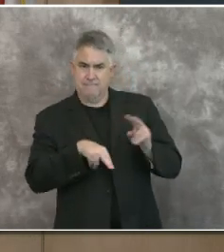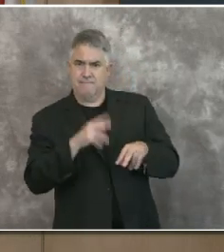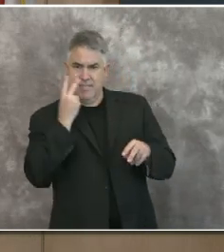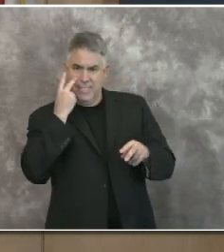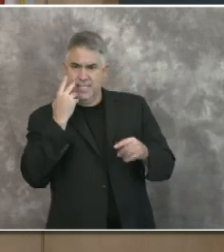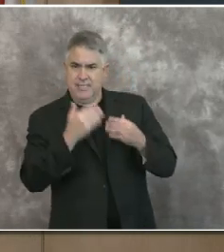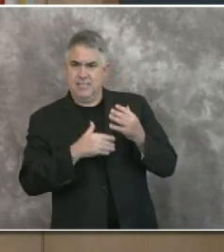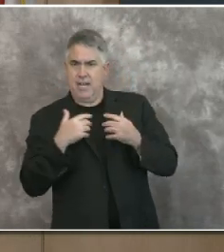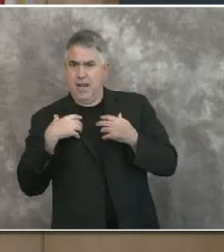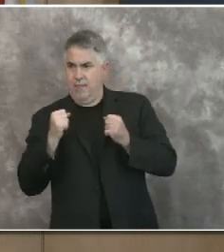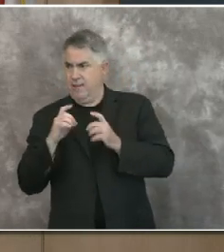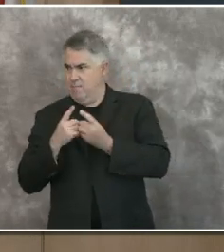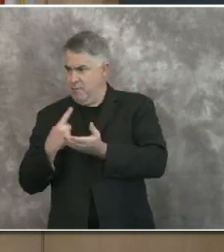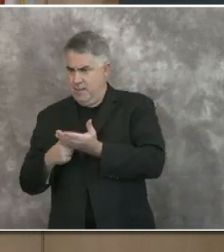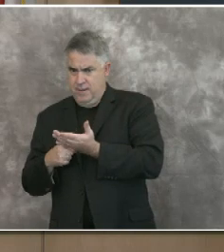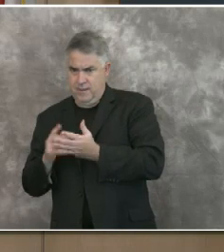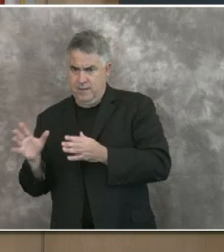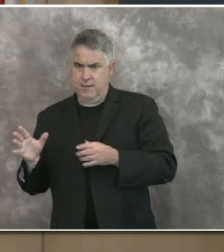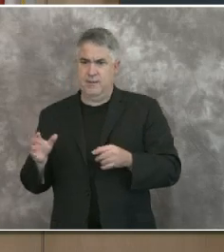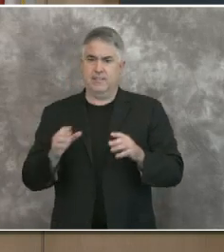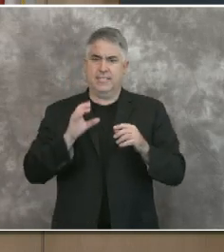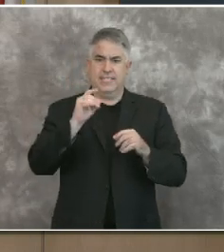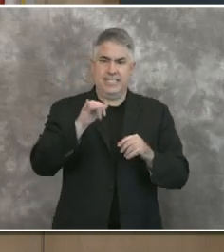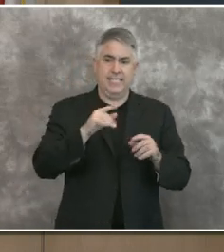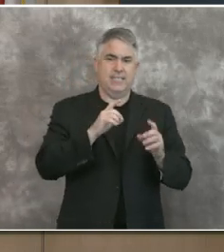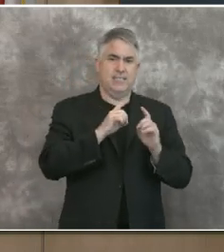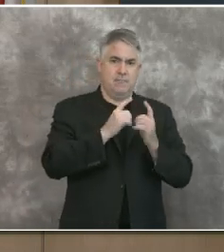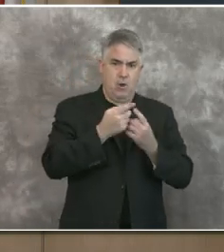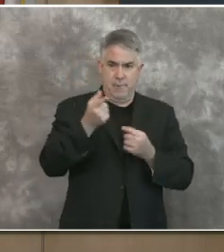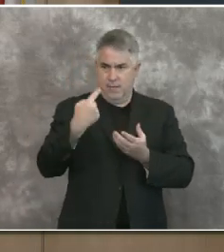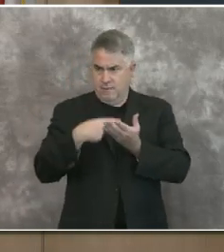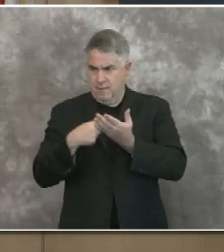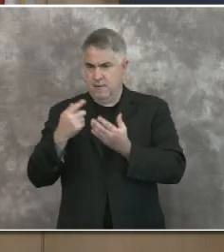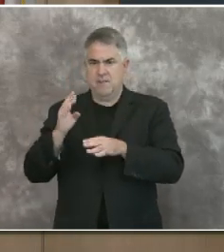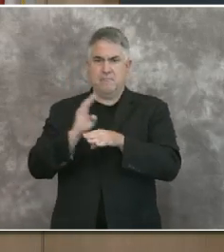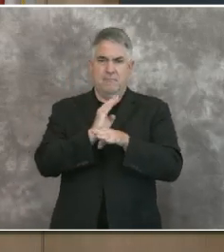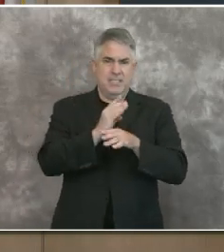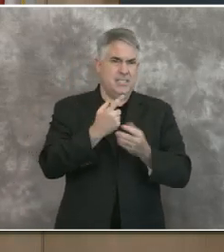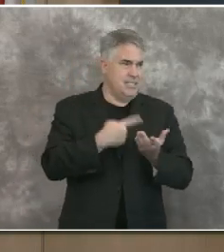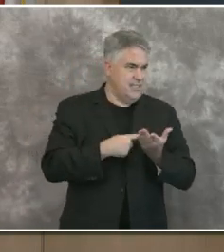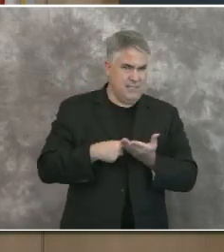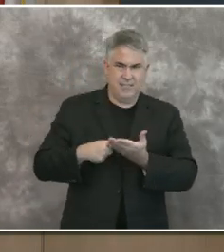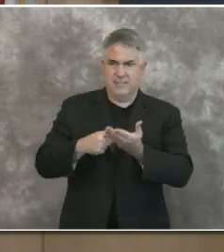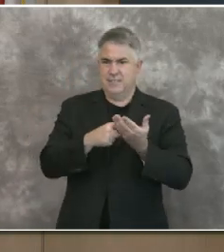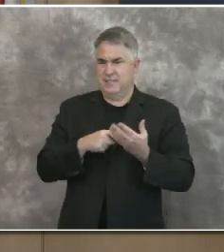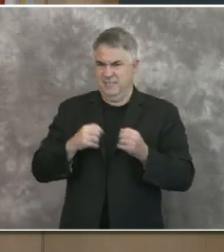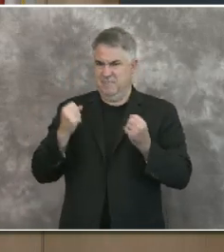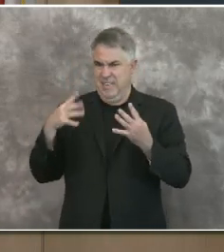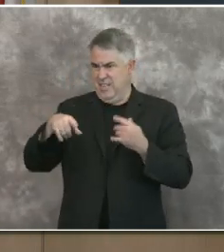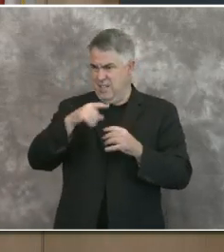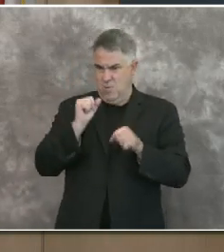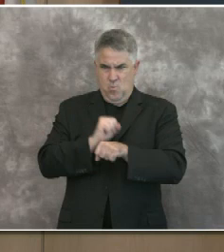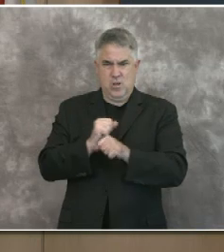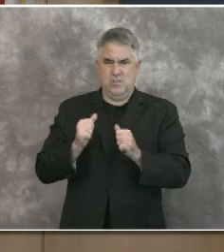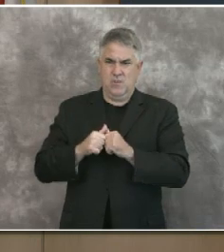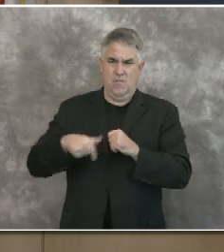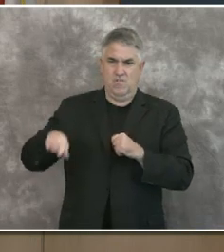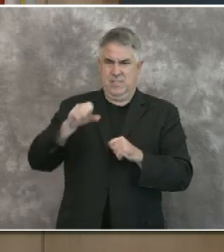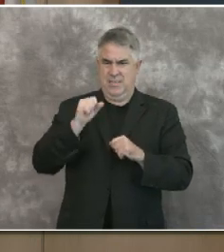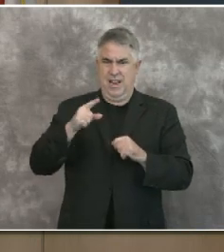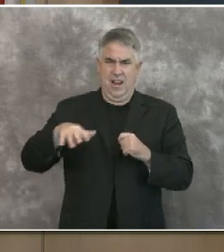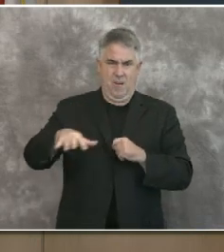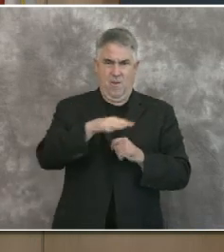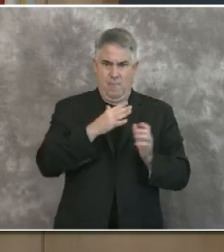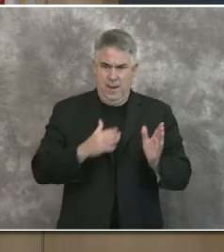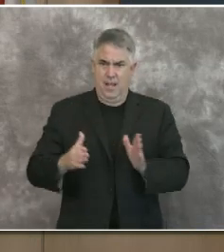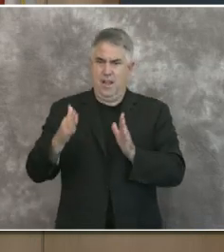our cities, our partners in the business community, and each and every one of you San Diego County residents who are out there. We